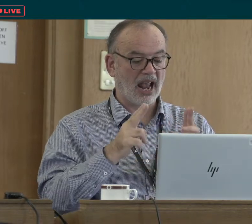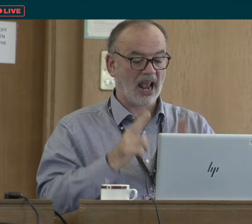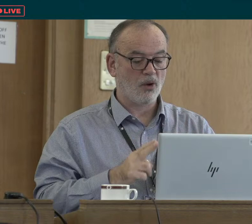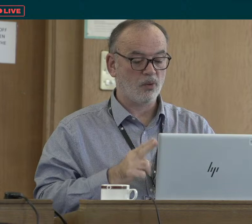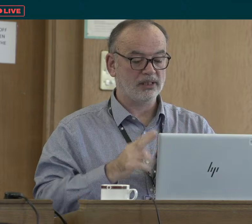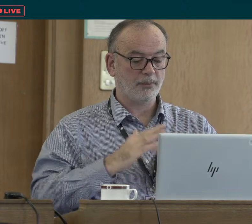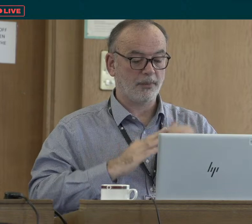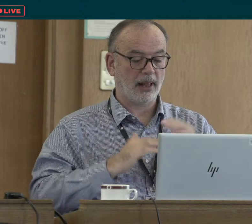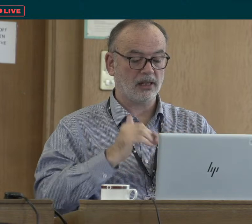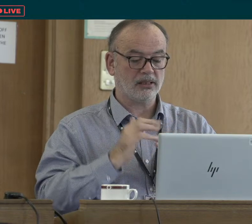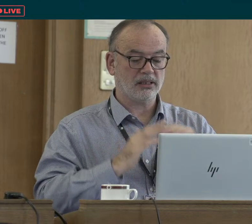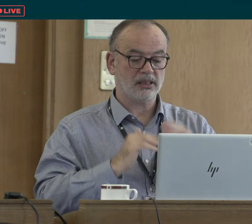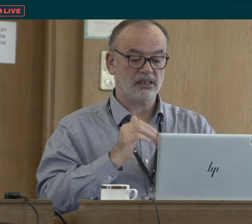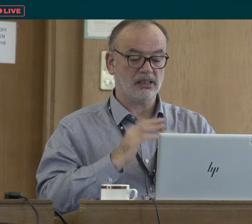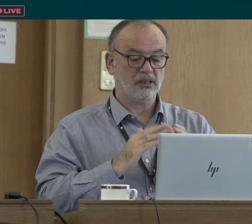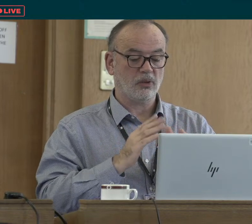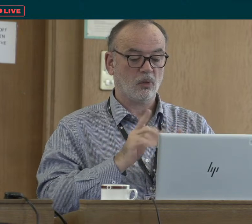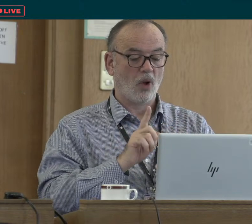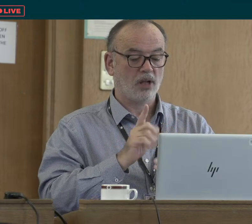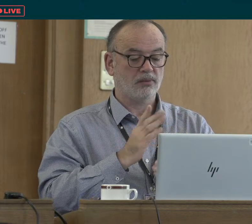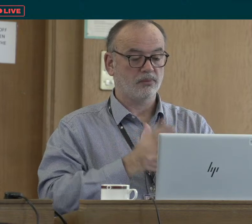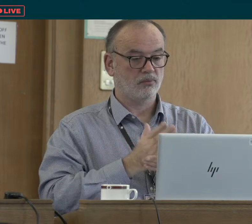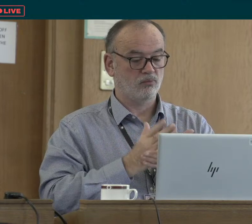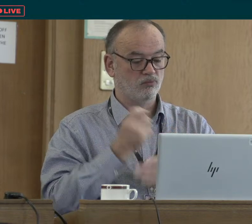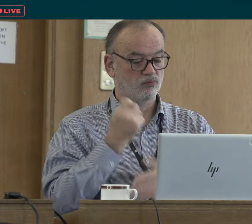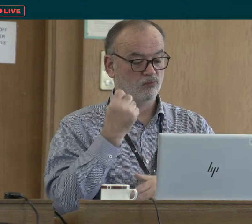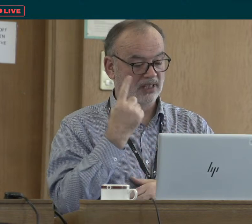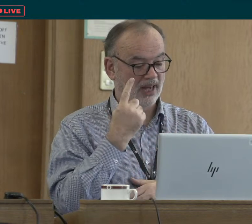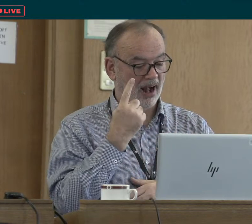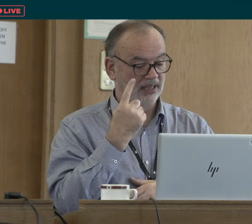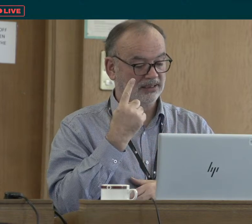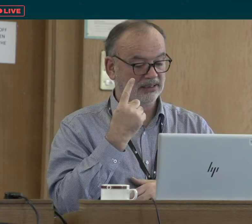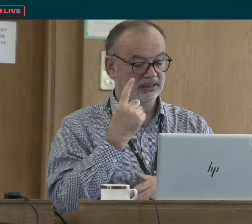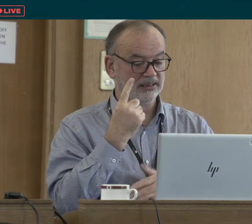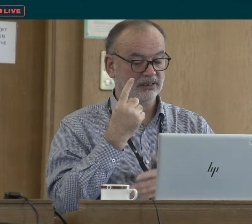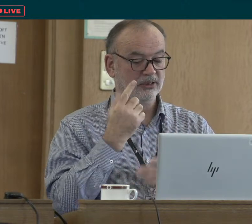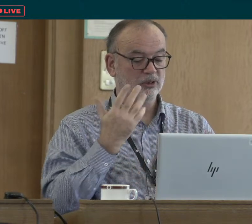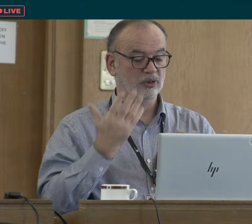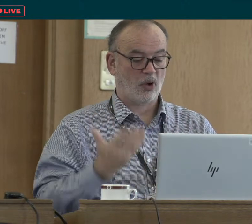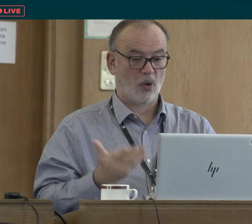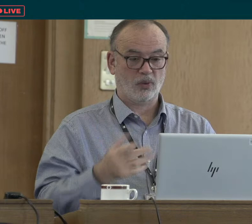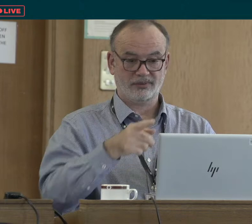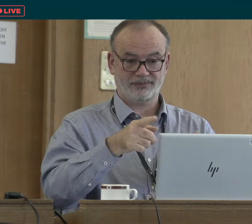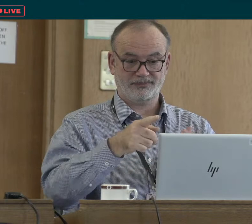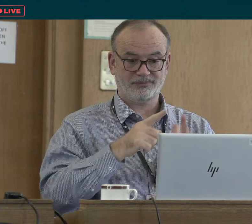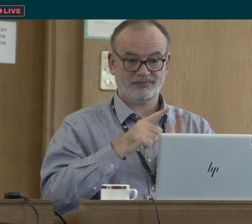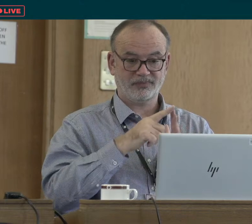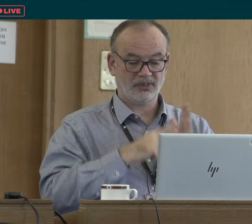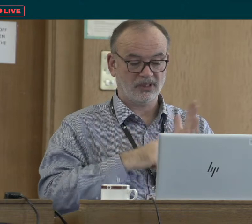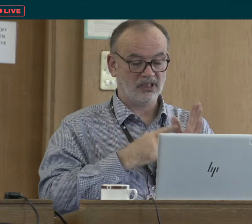projects for house building and whether these can be realised.